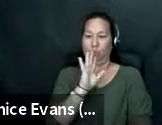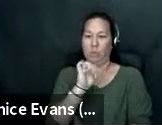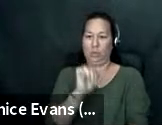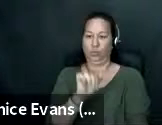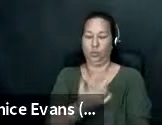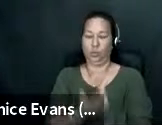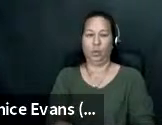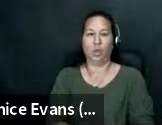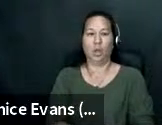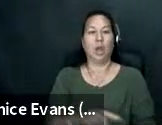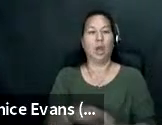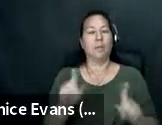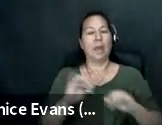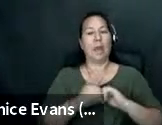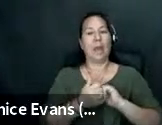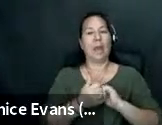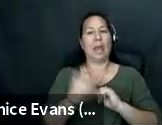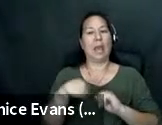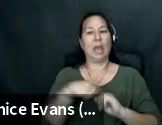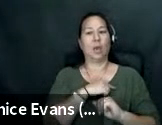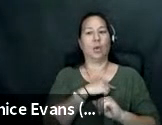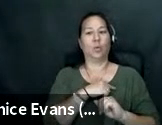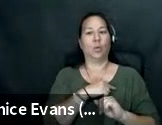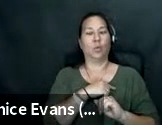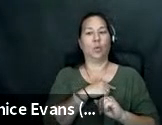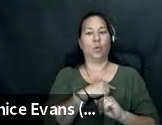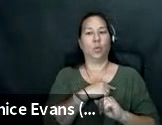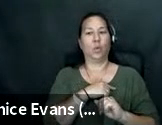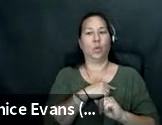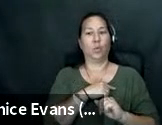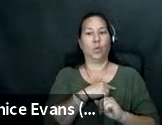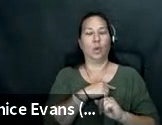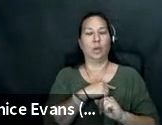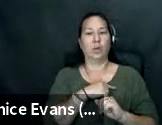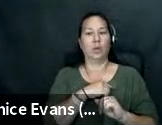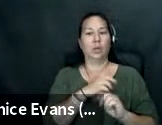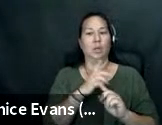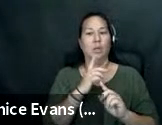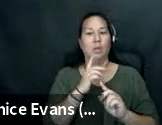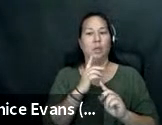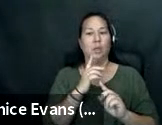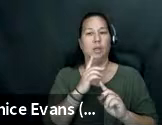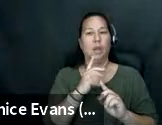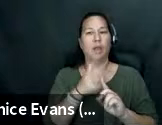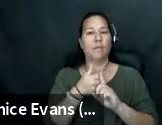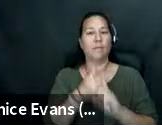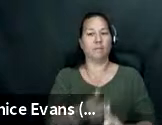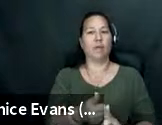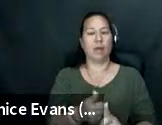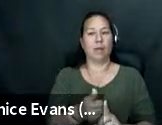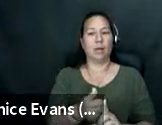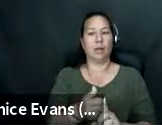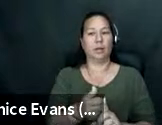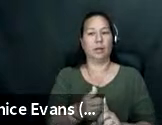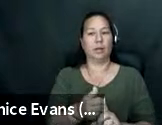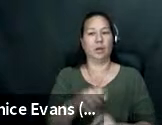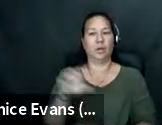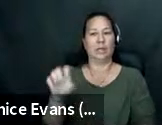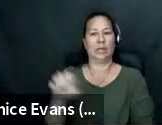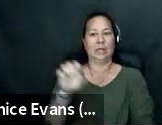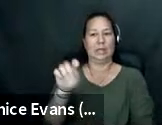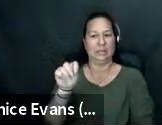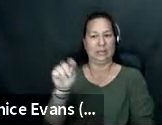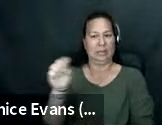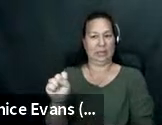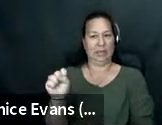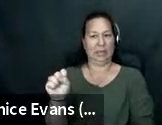how do we comply with the EEOC May 28th guidance to keep employee vaccination status confidential on the one hand, and